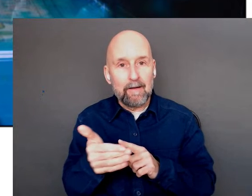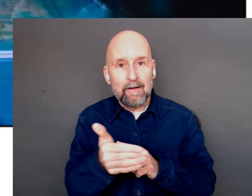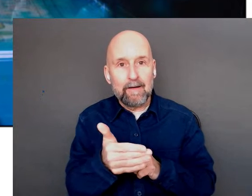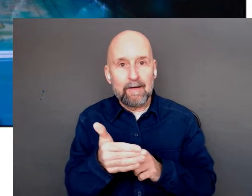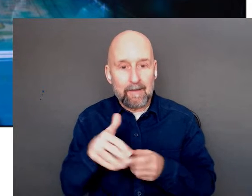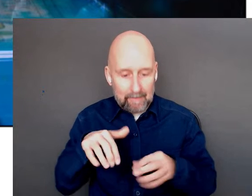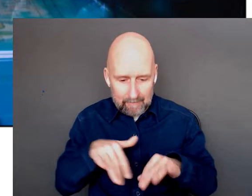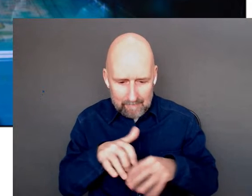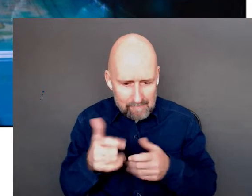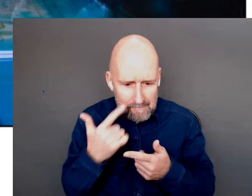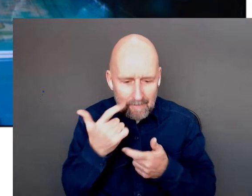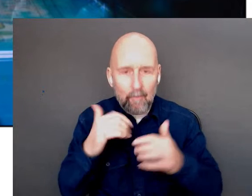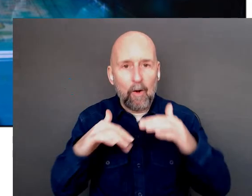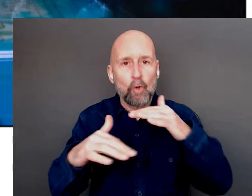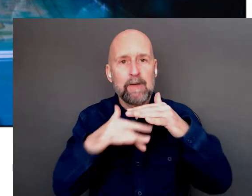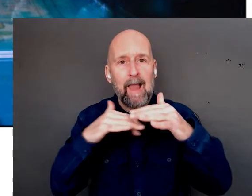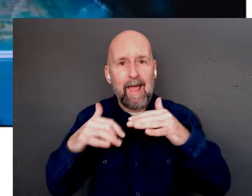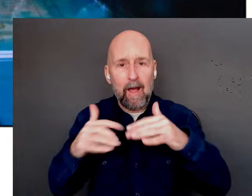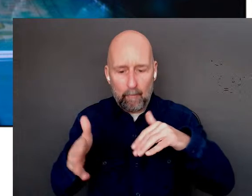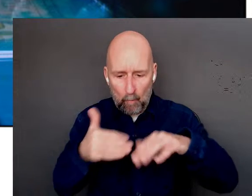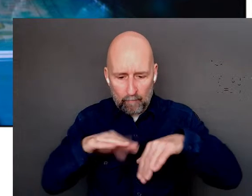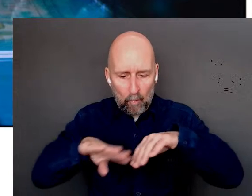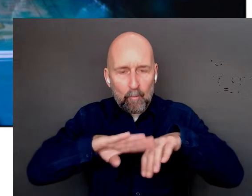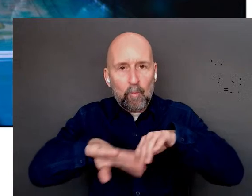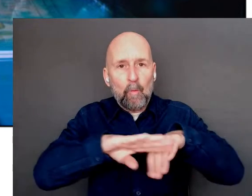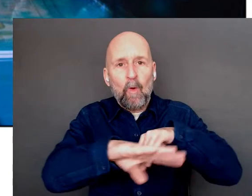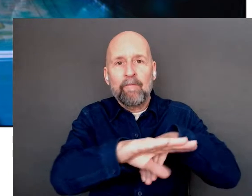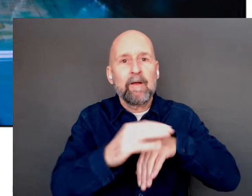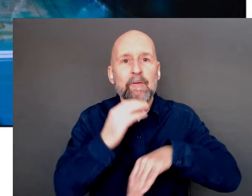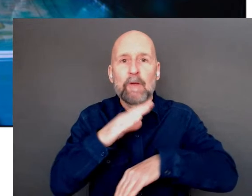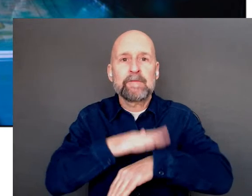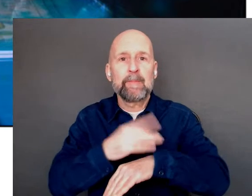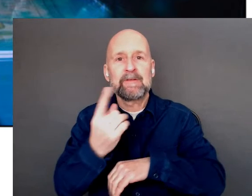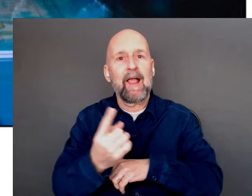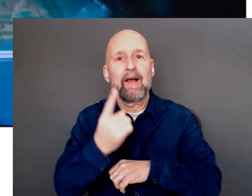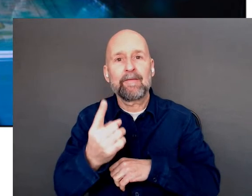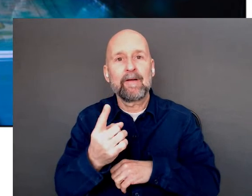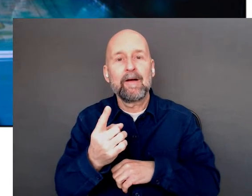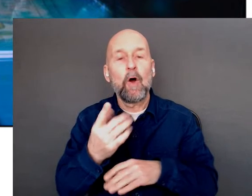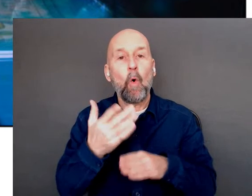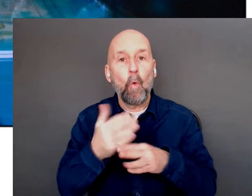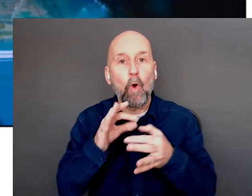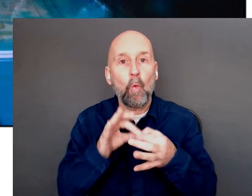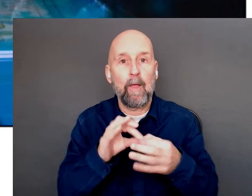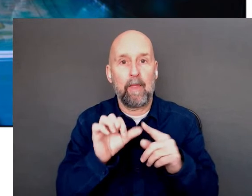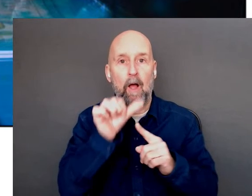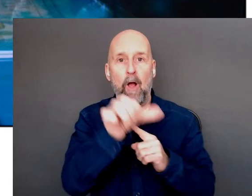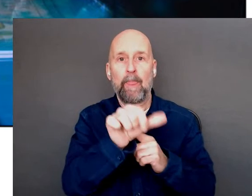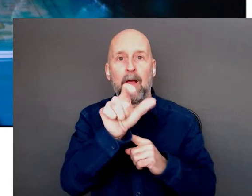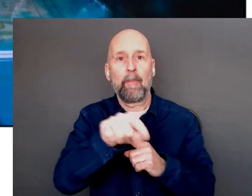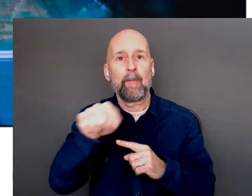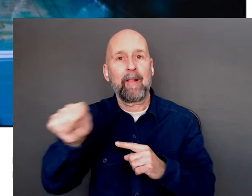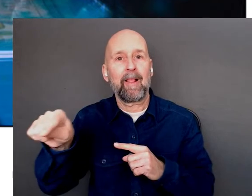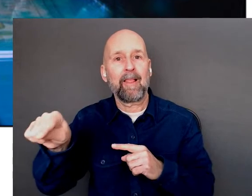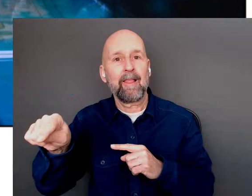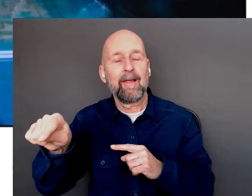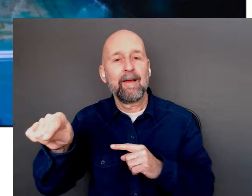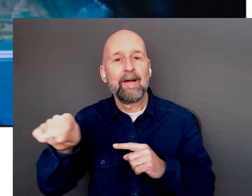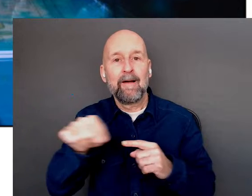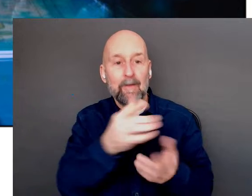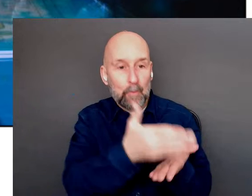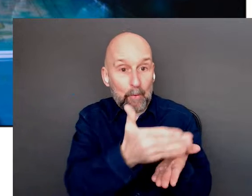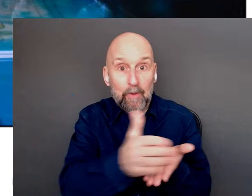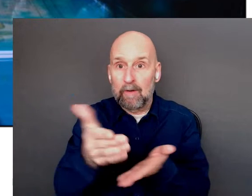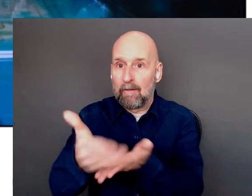layer underneath, but you wouldn't have enough time to do it yourself. So you need to coordinate with someone in order to have access to the